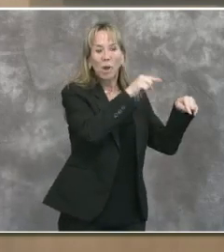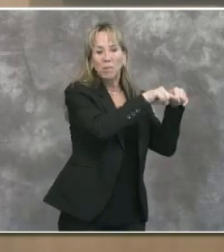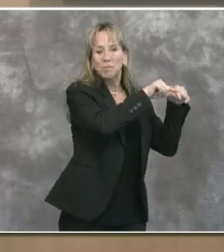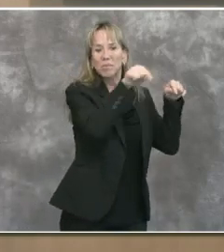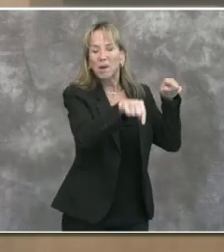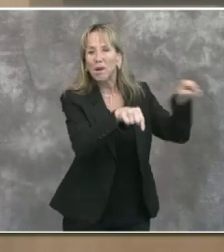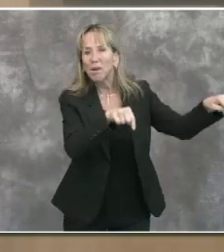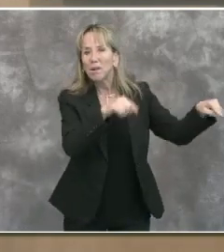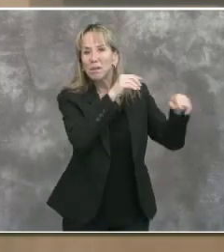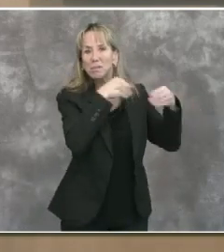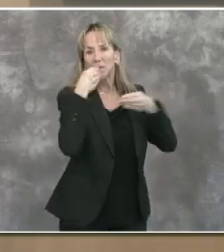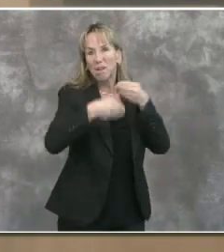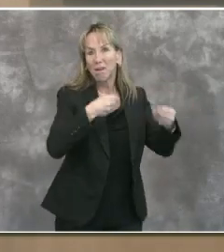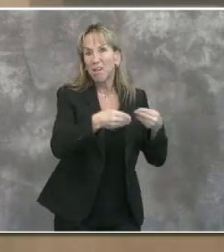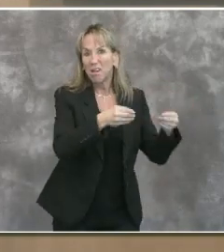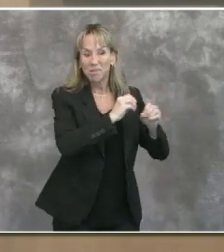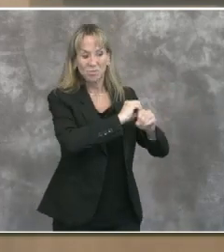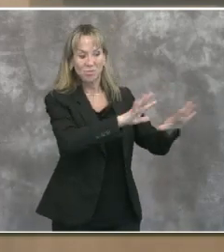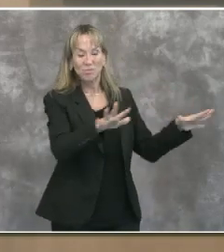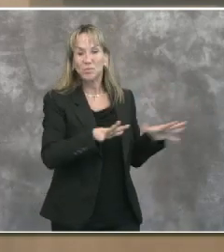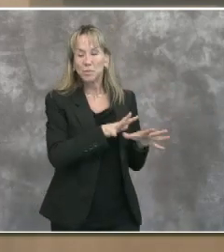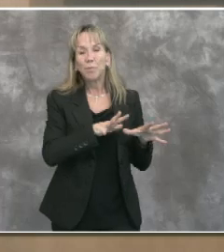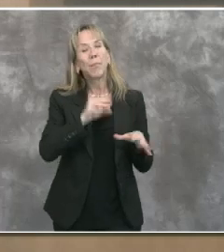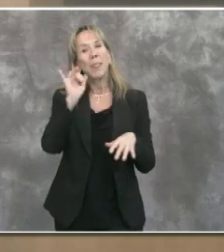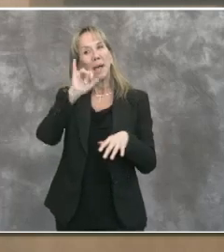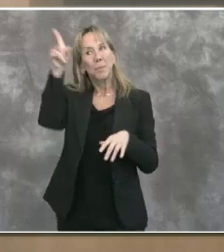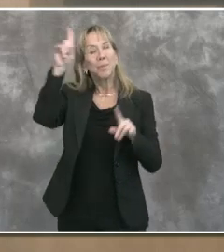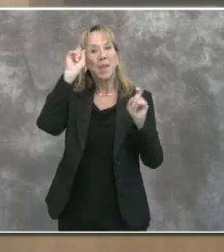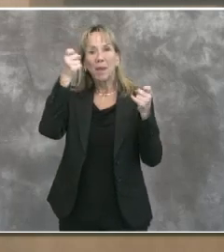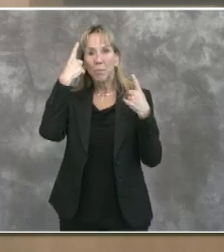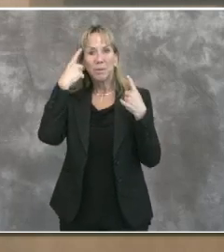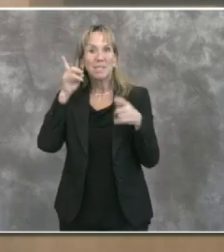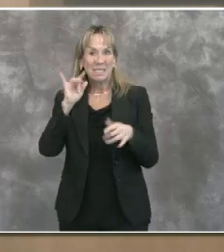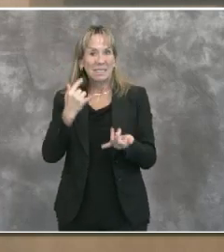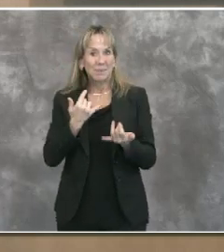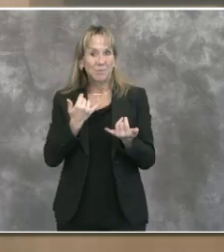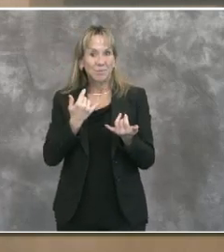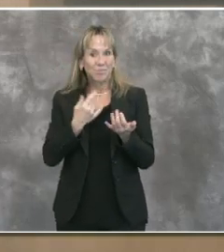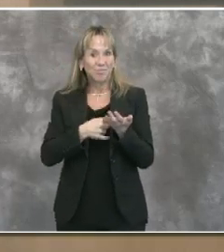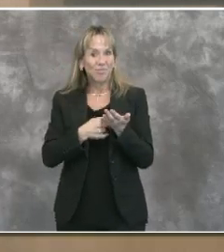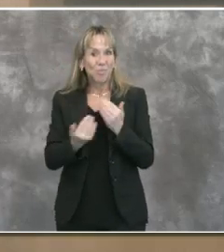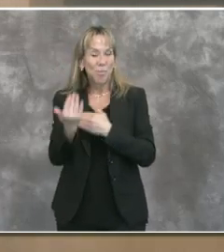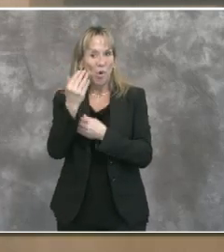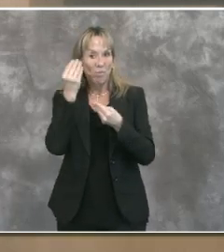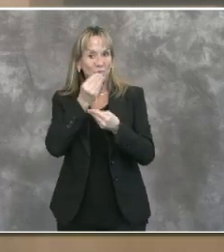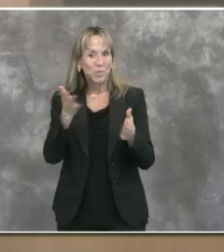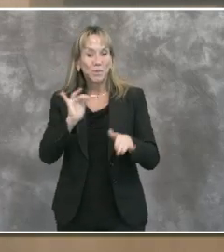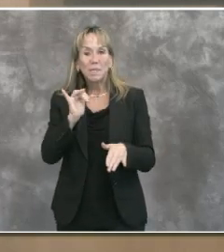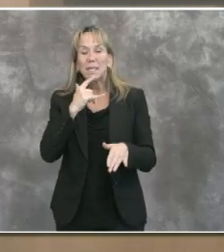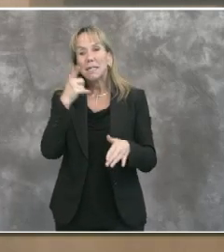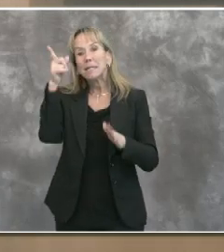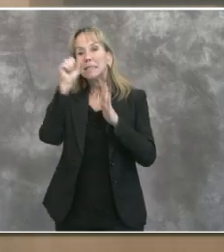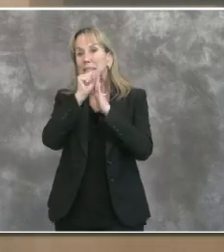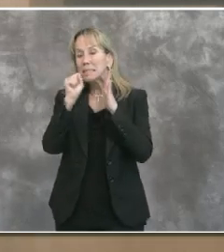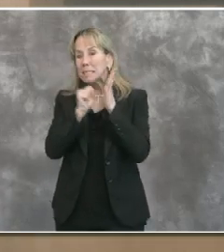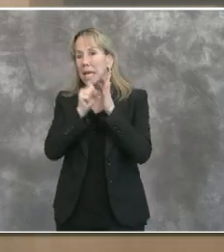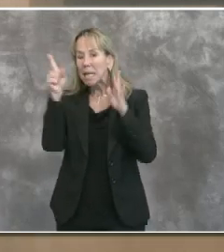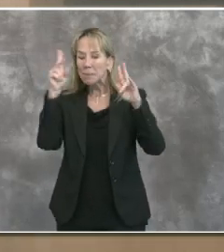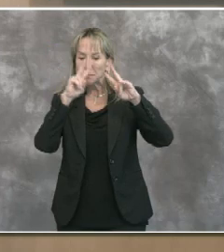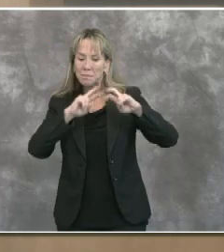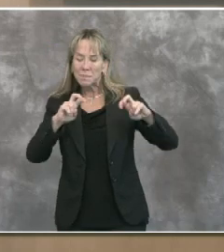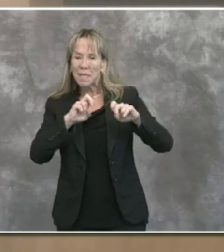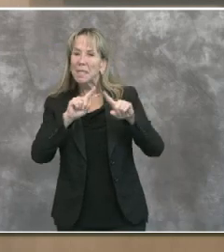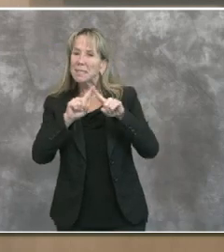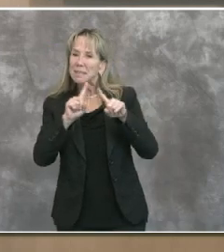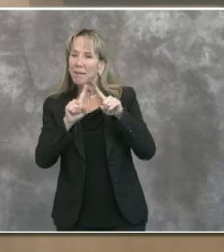apps, that was also referenced in the governor's press conference today, that the state is looking at various types